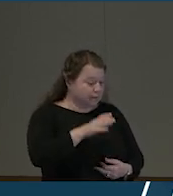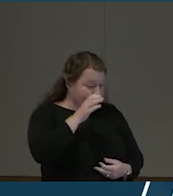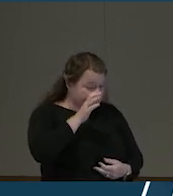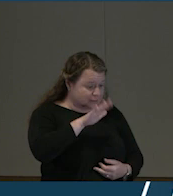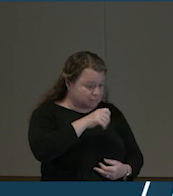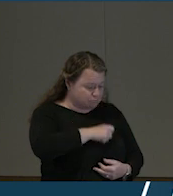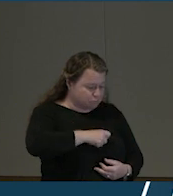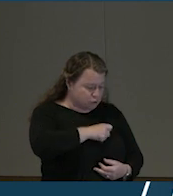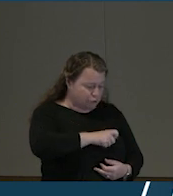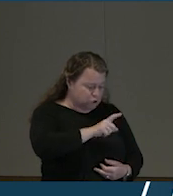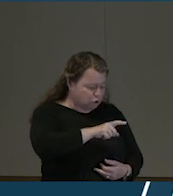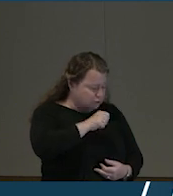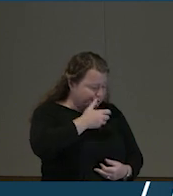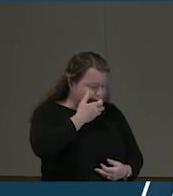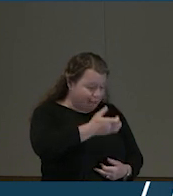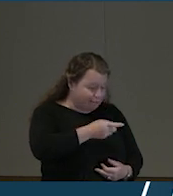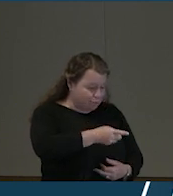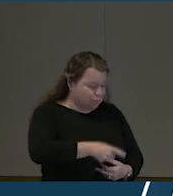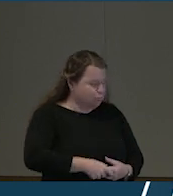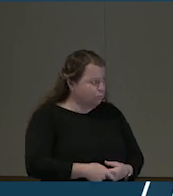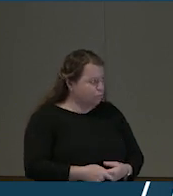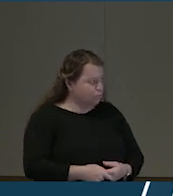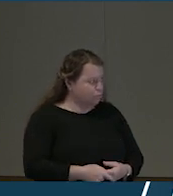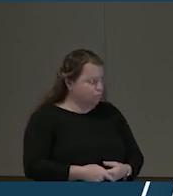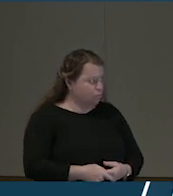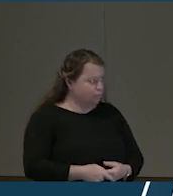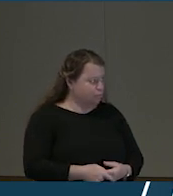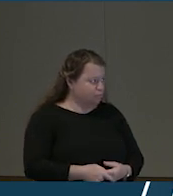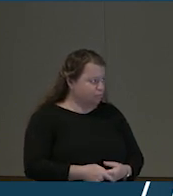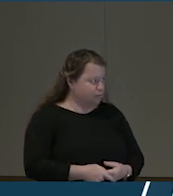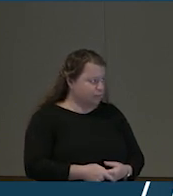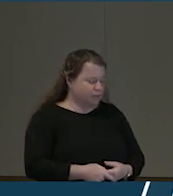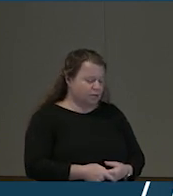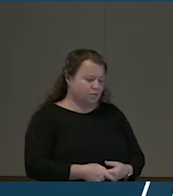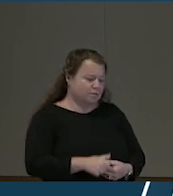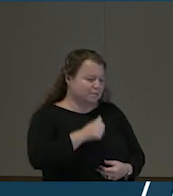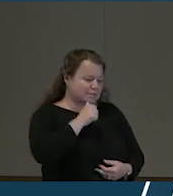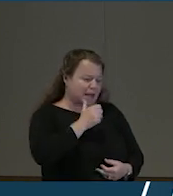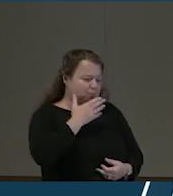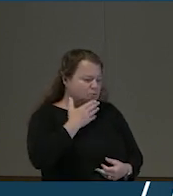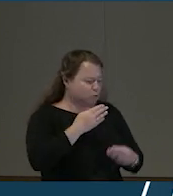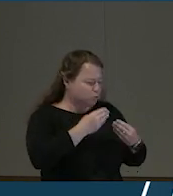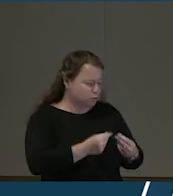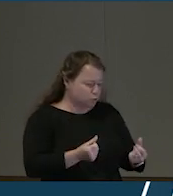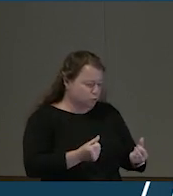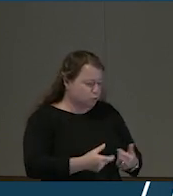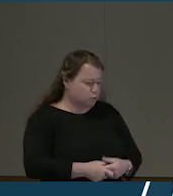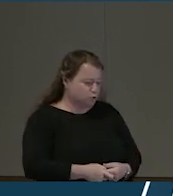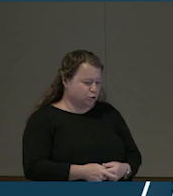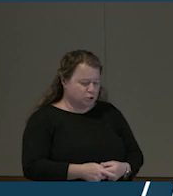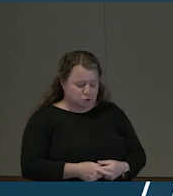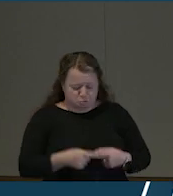sorry. I shouldn't have yelled at you like that. It was not the good solution to do.